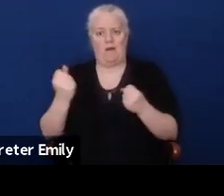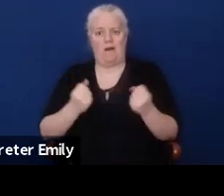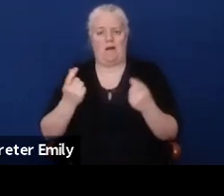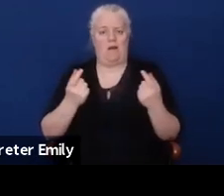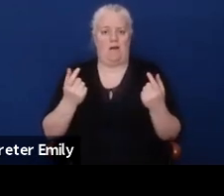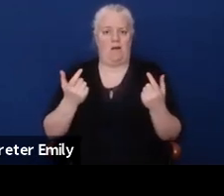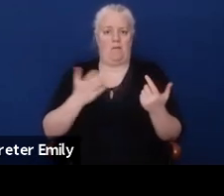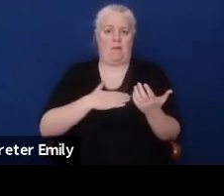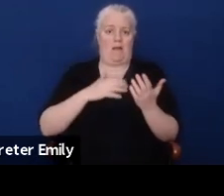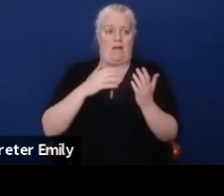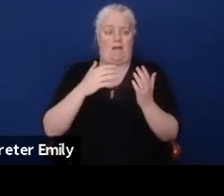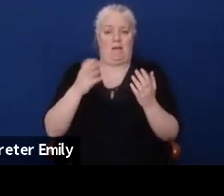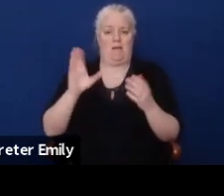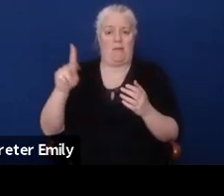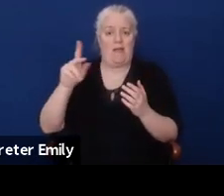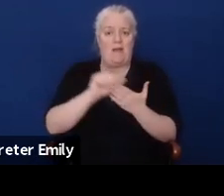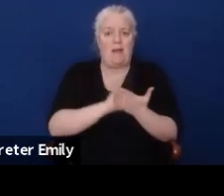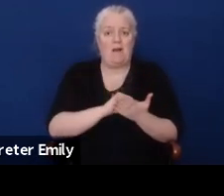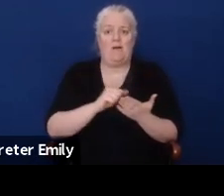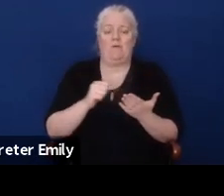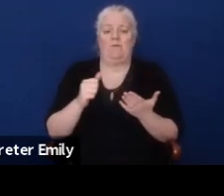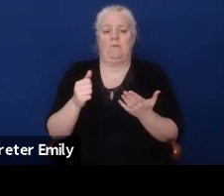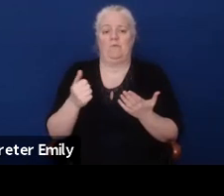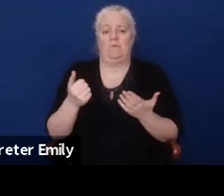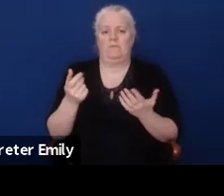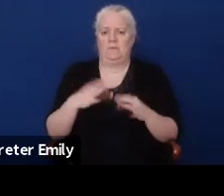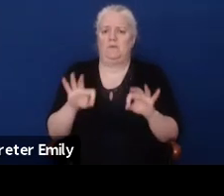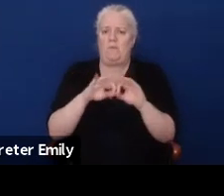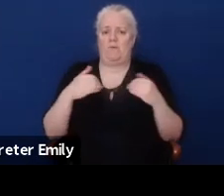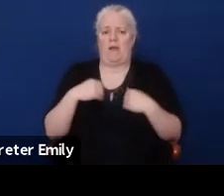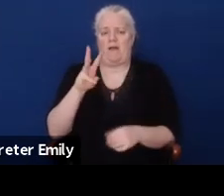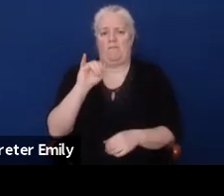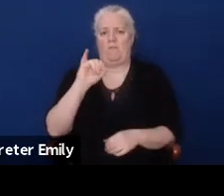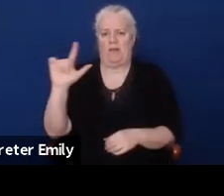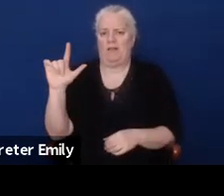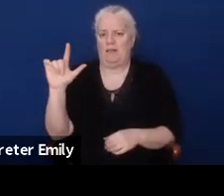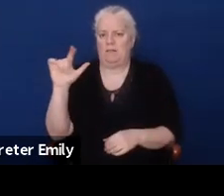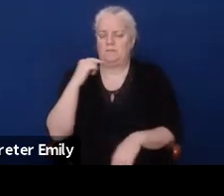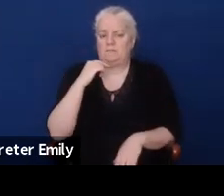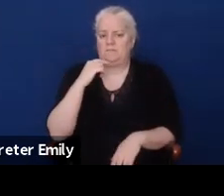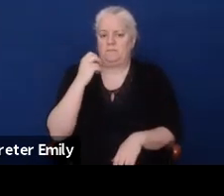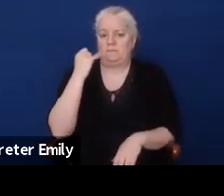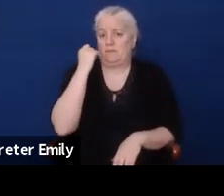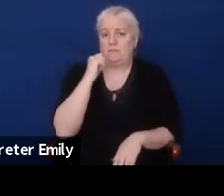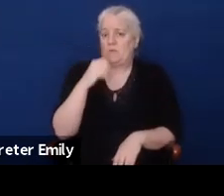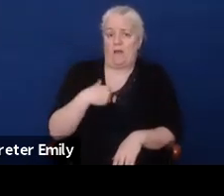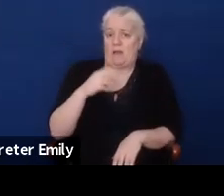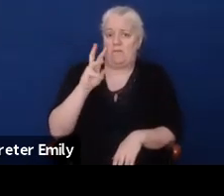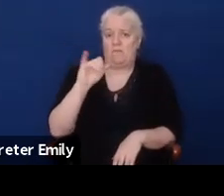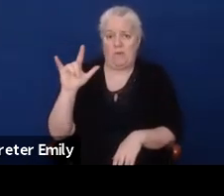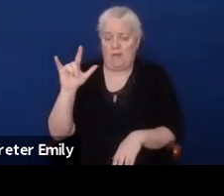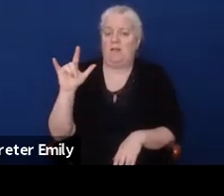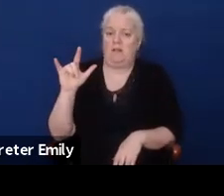account, saving account, you definitely need to have a will. And if you don't have a will, the laws of your